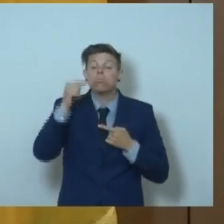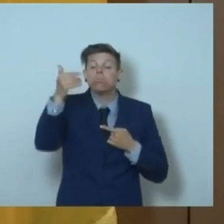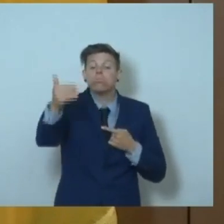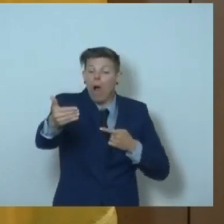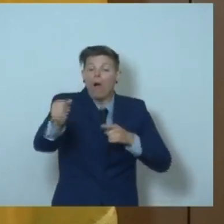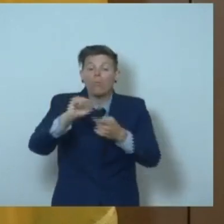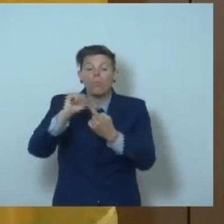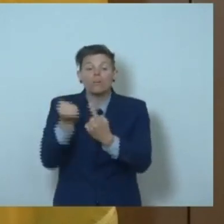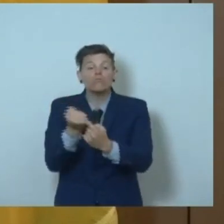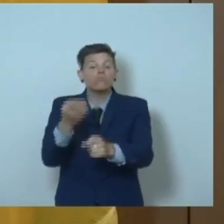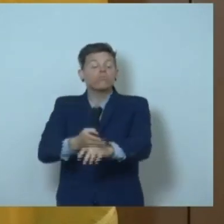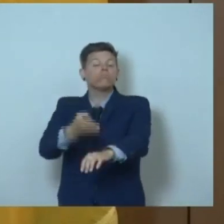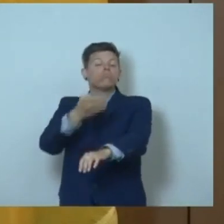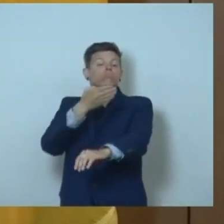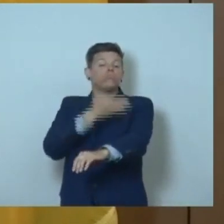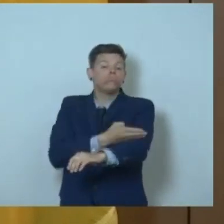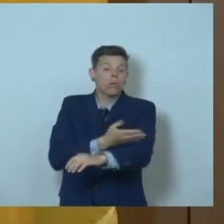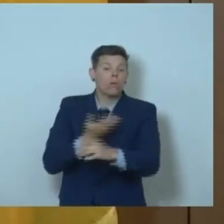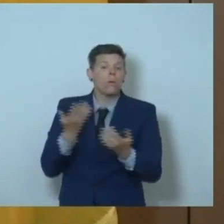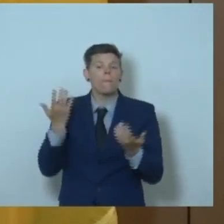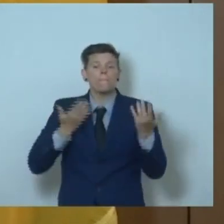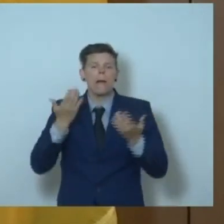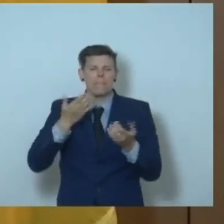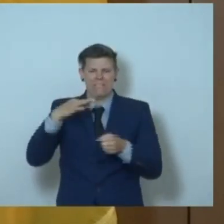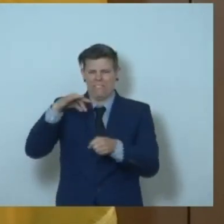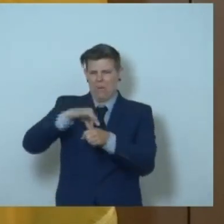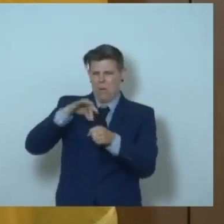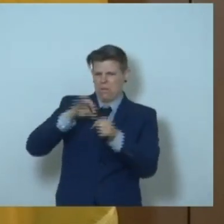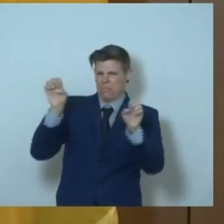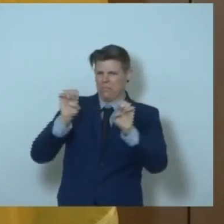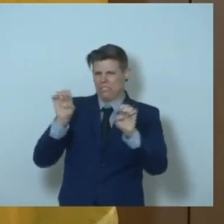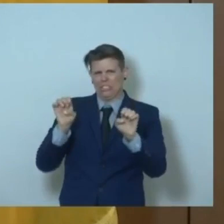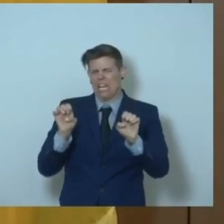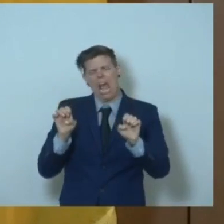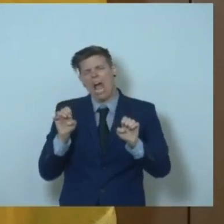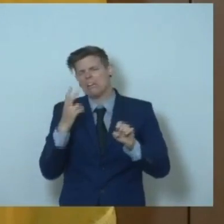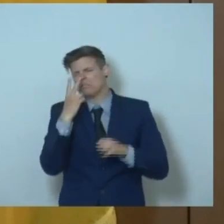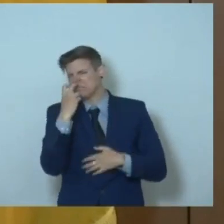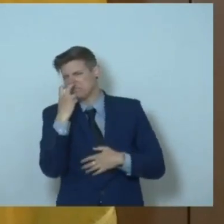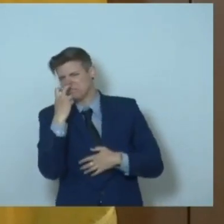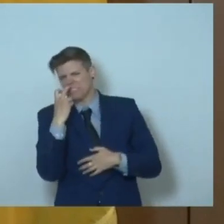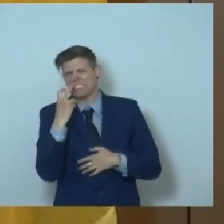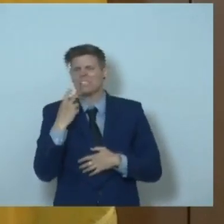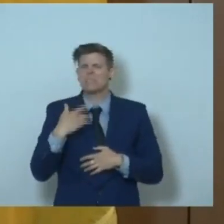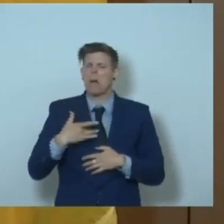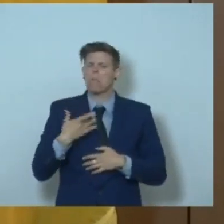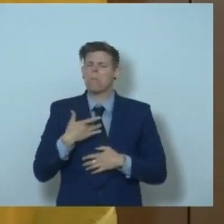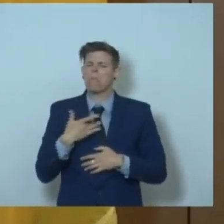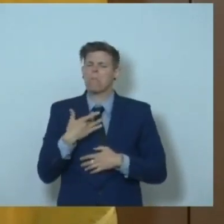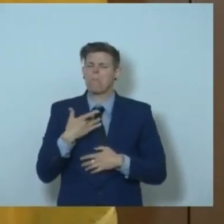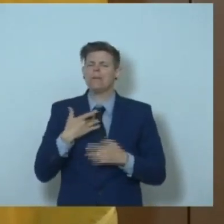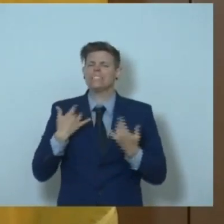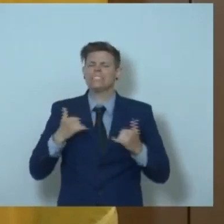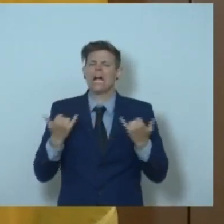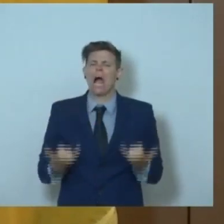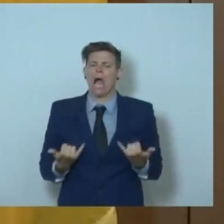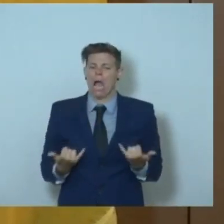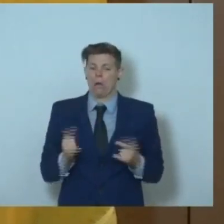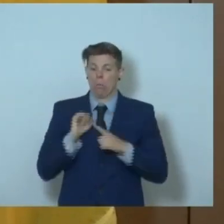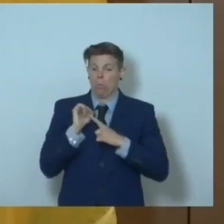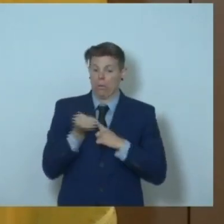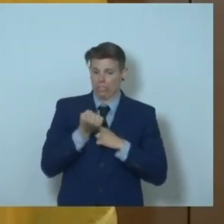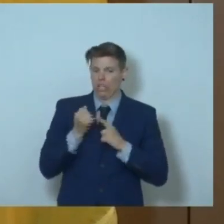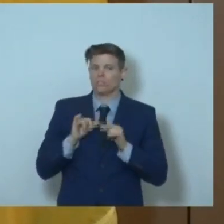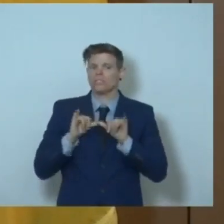it's not a voting emergency. I don't see that currently, and most of us are expecting kind of a resurge in the fall,